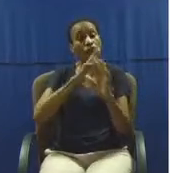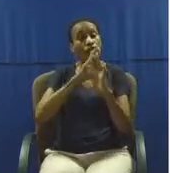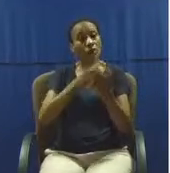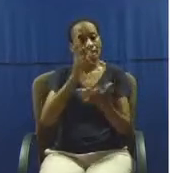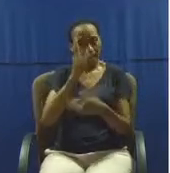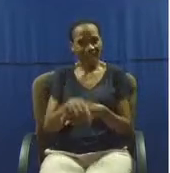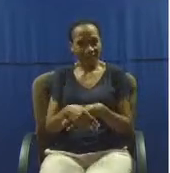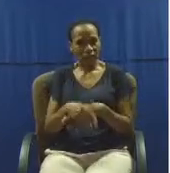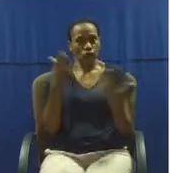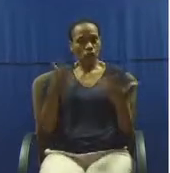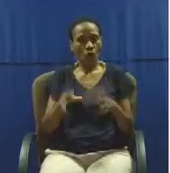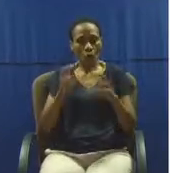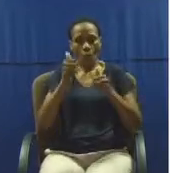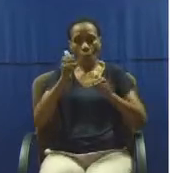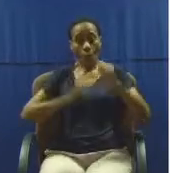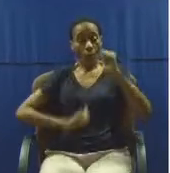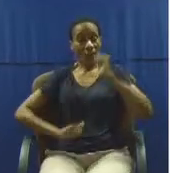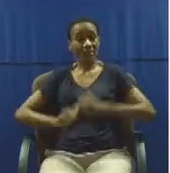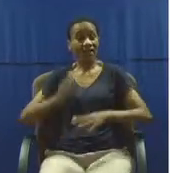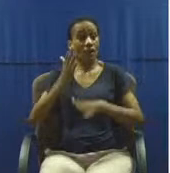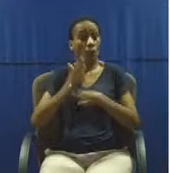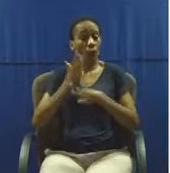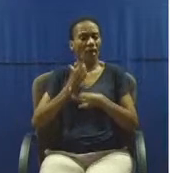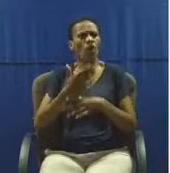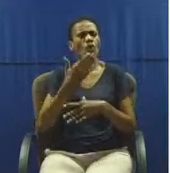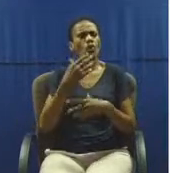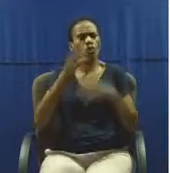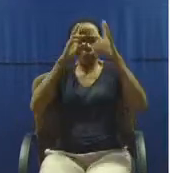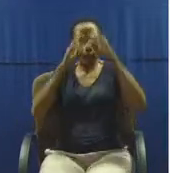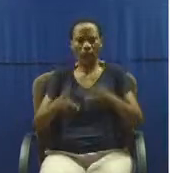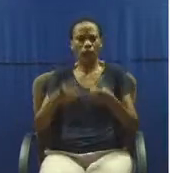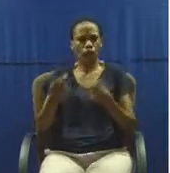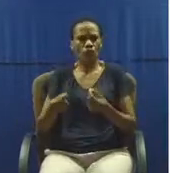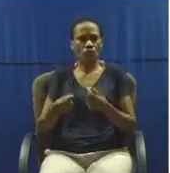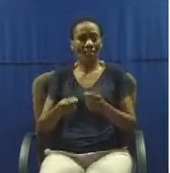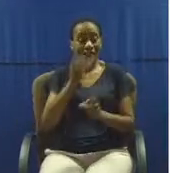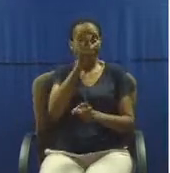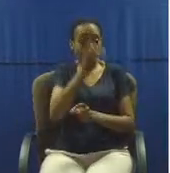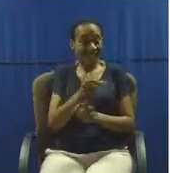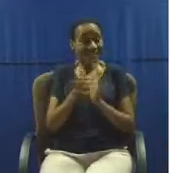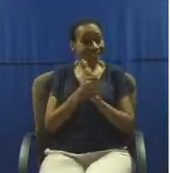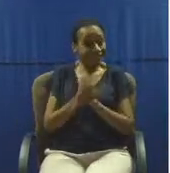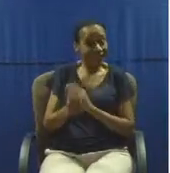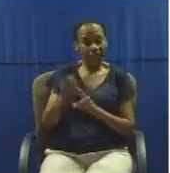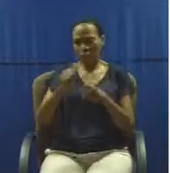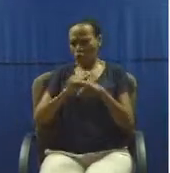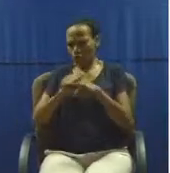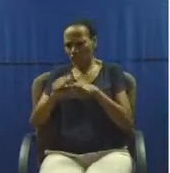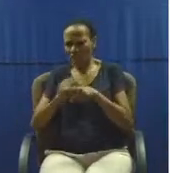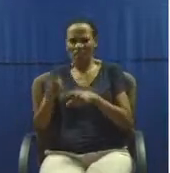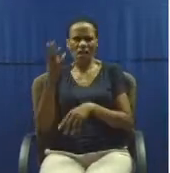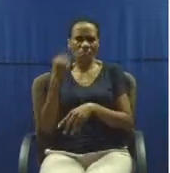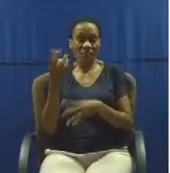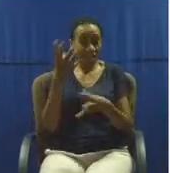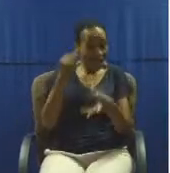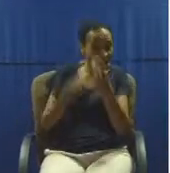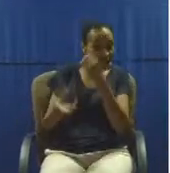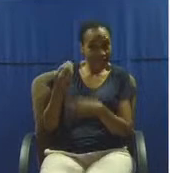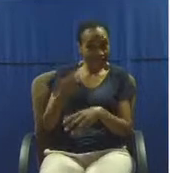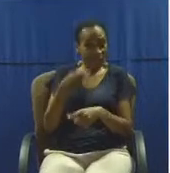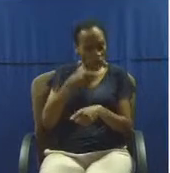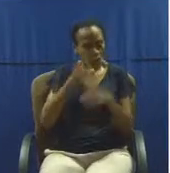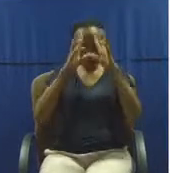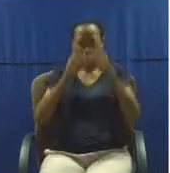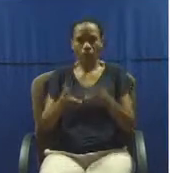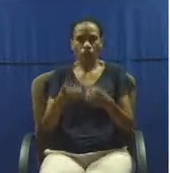should only be made by an officer that has the necessary training, skills, and experience, specifically in